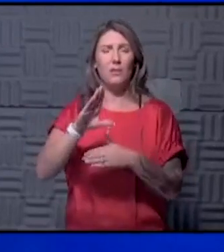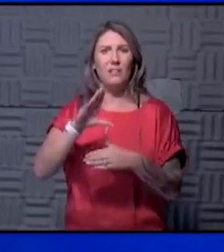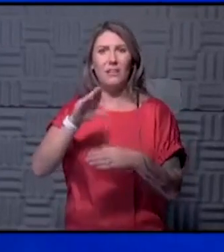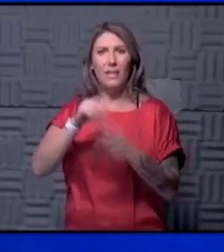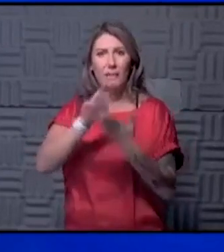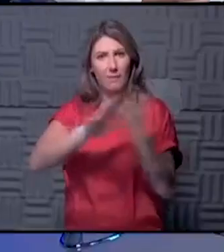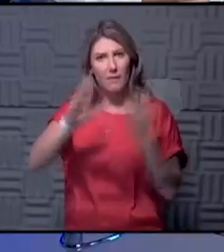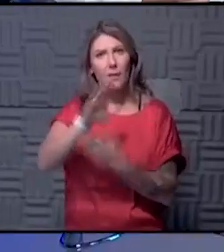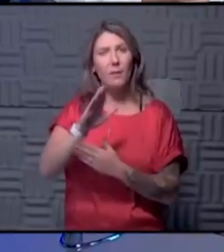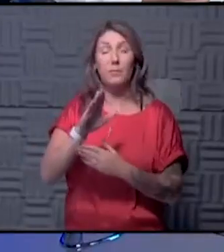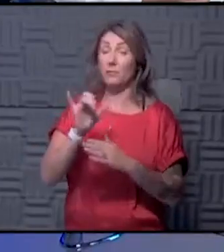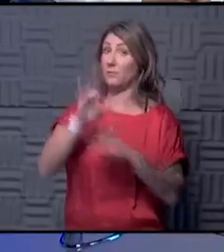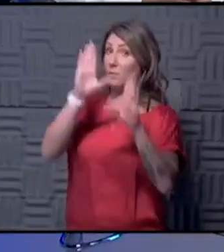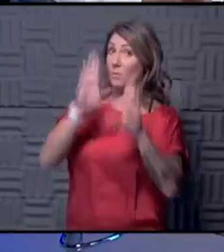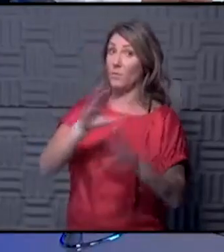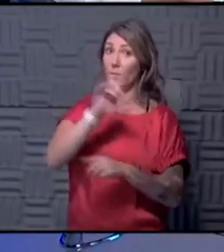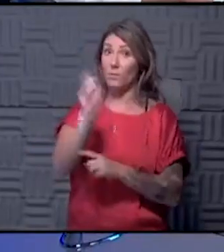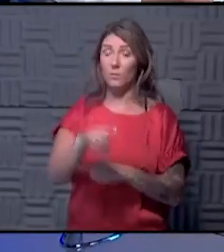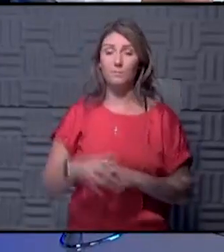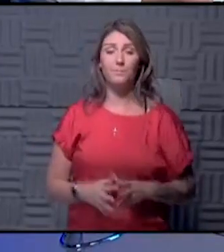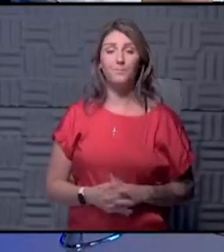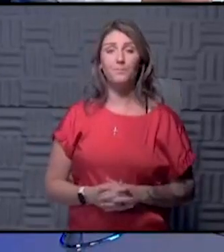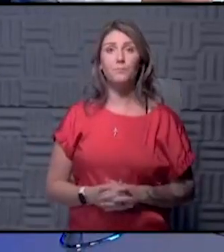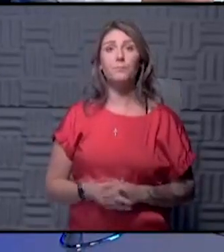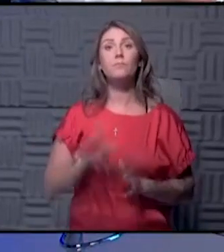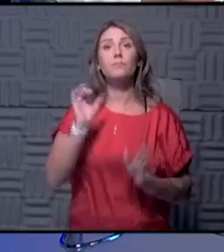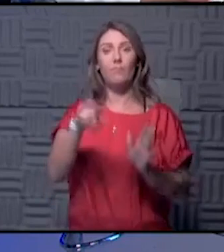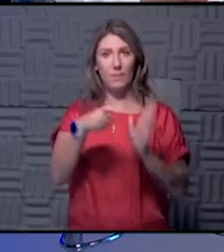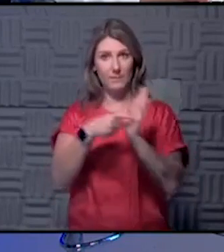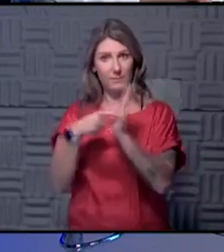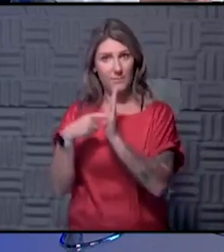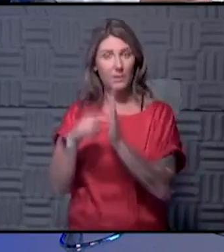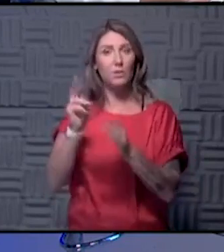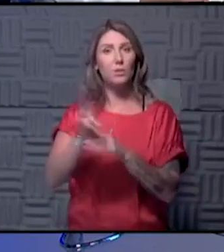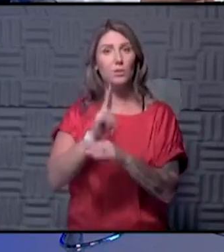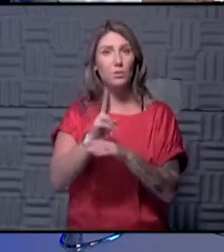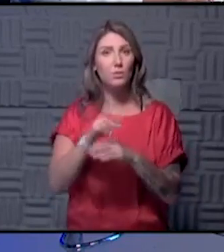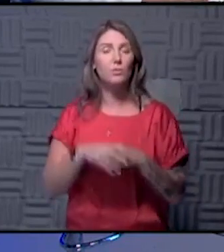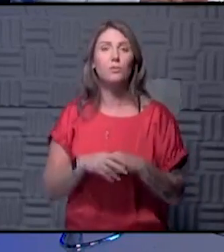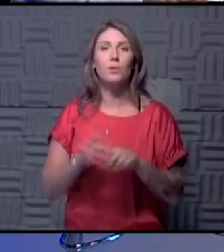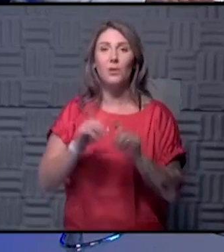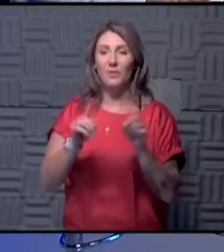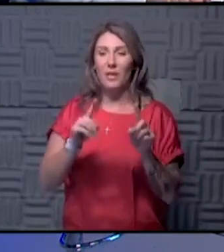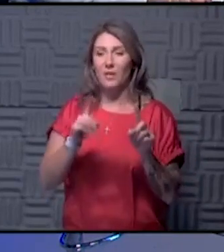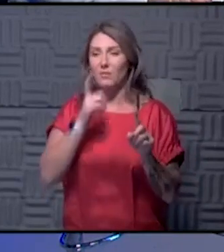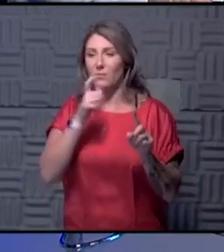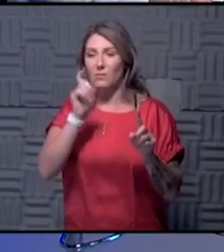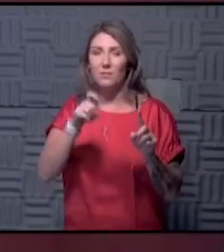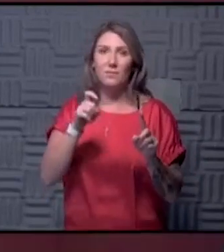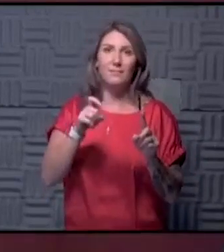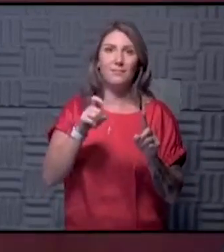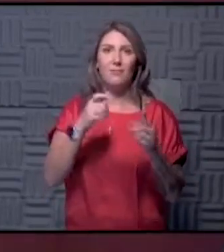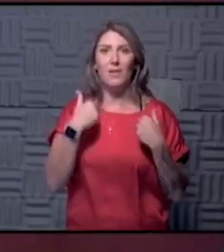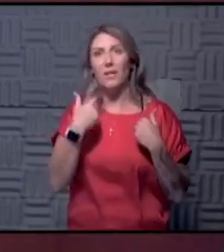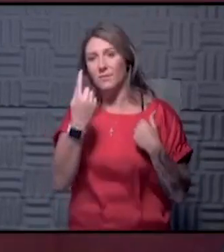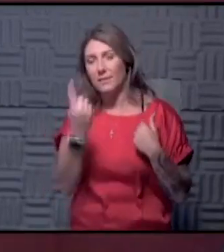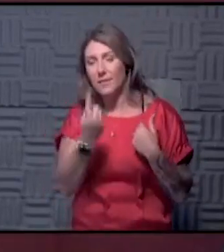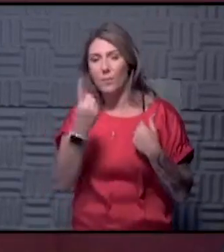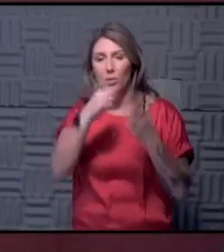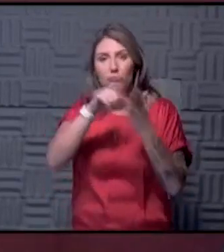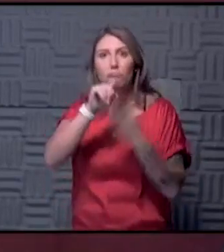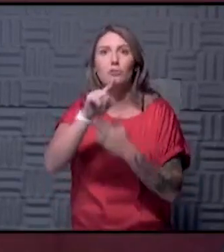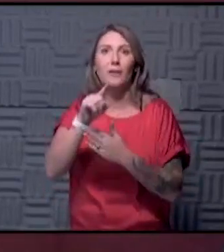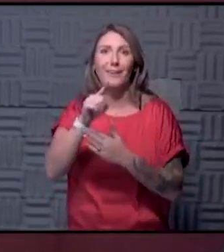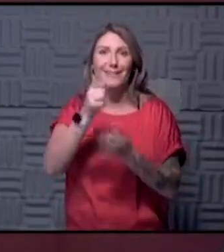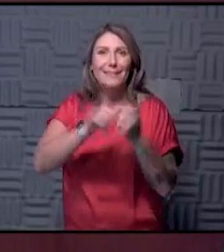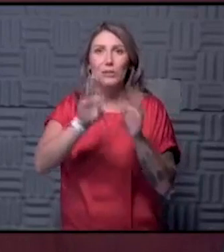a Is great it? question. Yeah. Yeah, well, it is mandatory to use coming in, but we don't necessarily have somebody checking every single door to make sure. And really